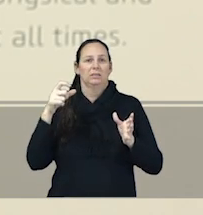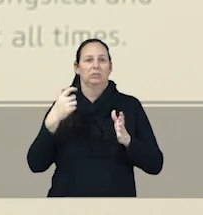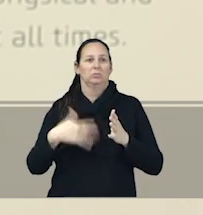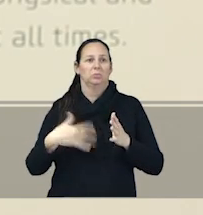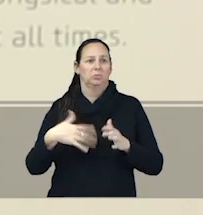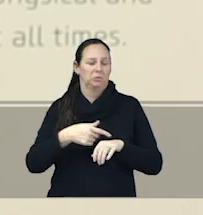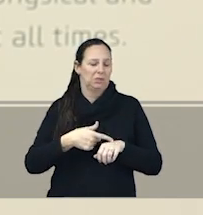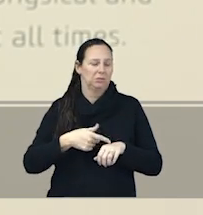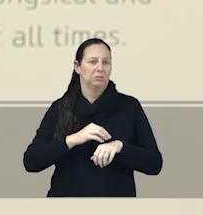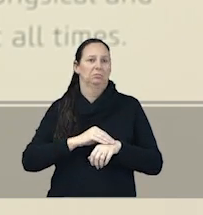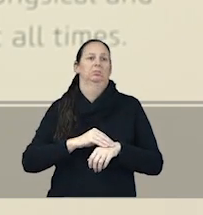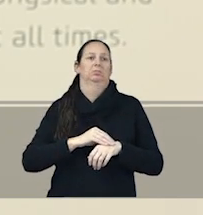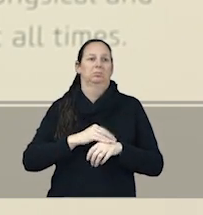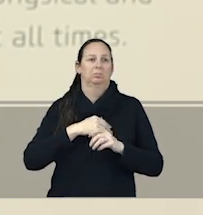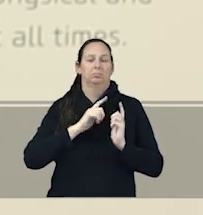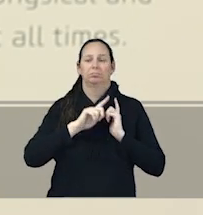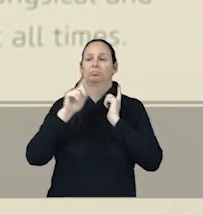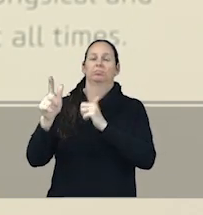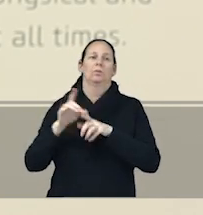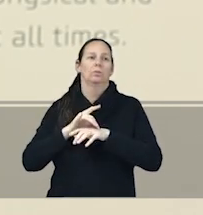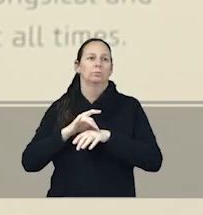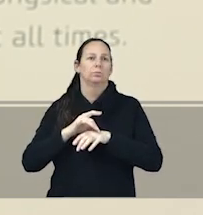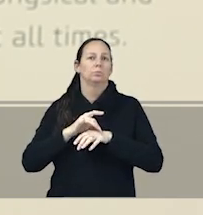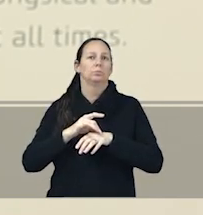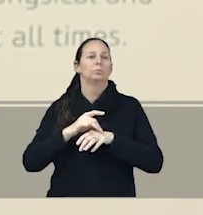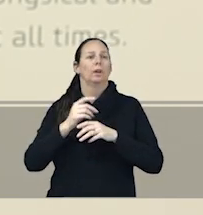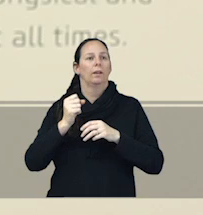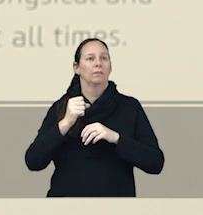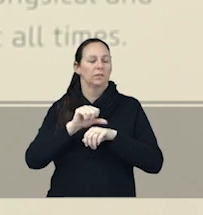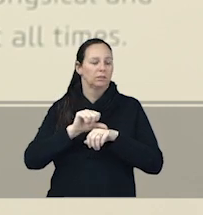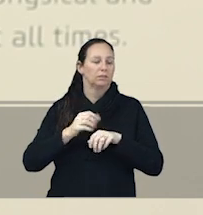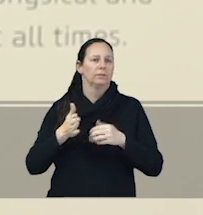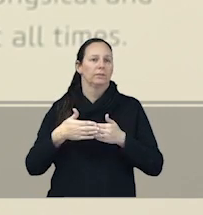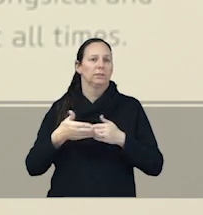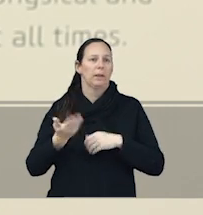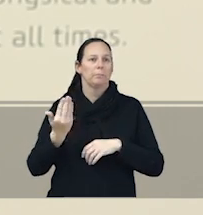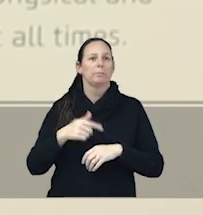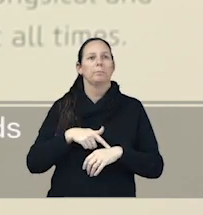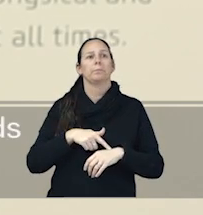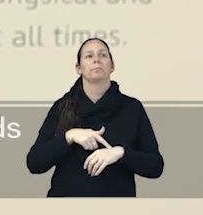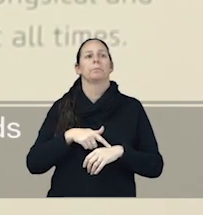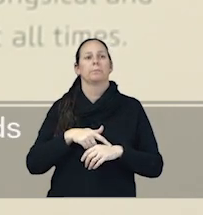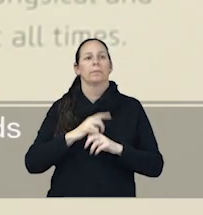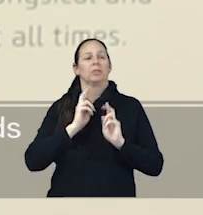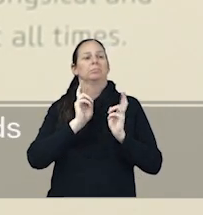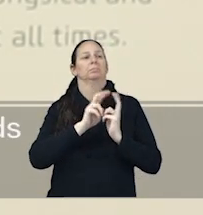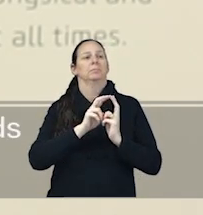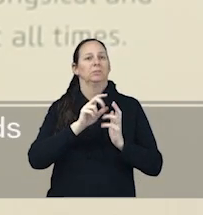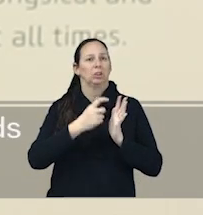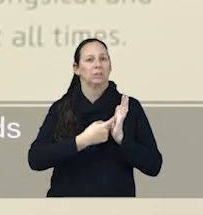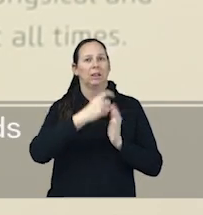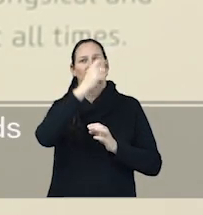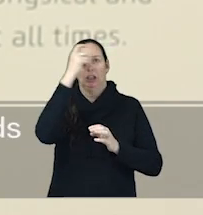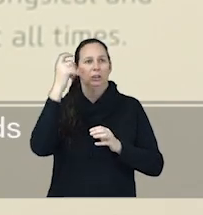myself a wound or I had a major injury and I had to go to a hospital or a medical facility to have that injury tended to, the doctors and the nurses